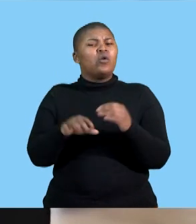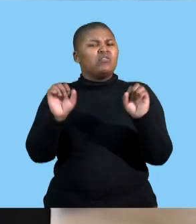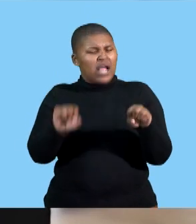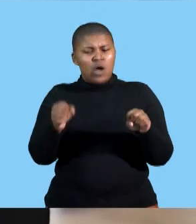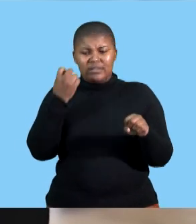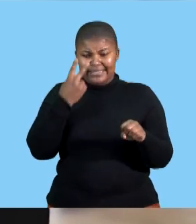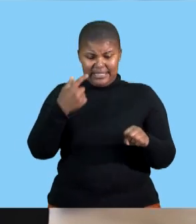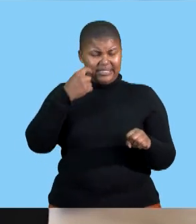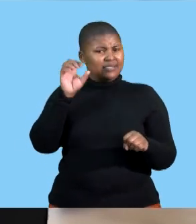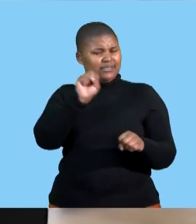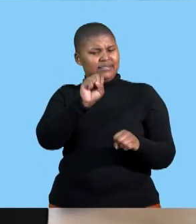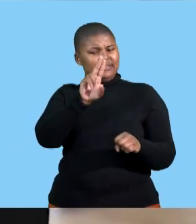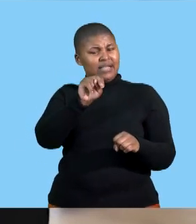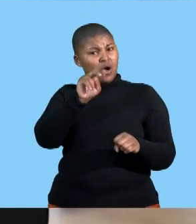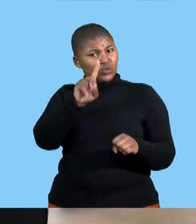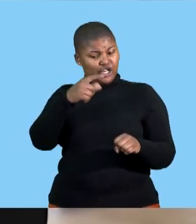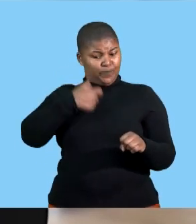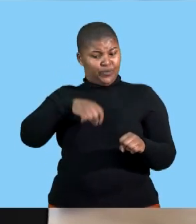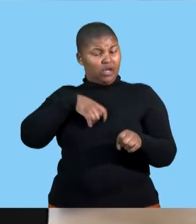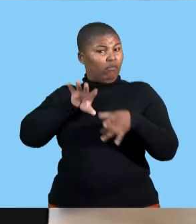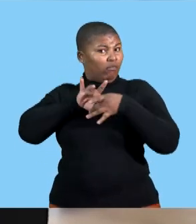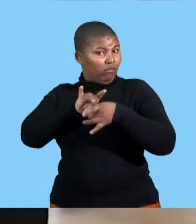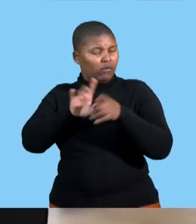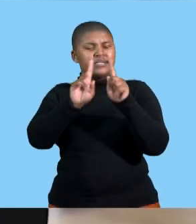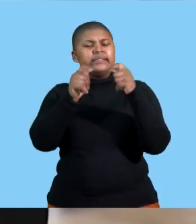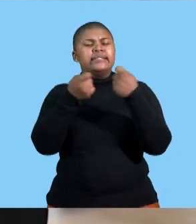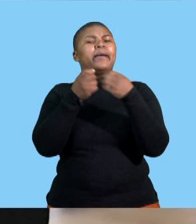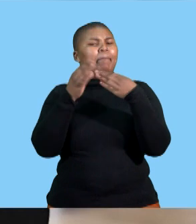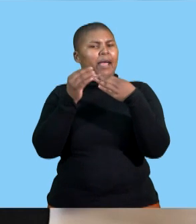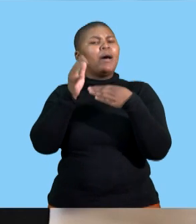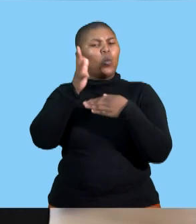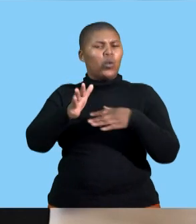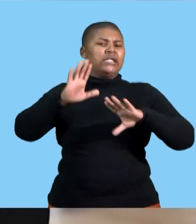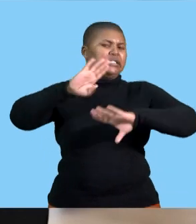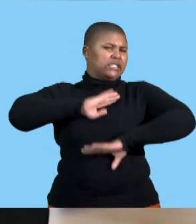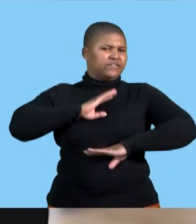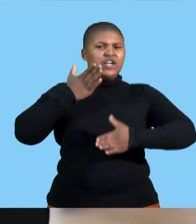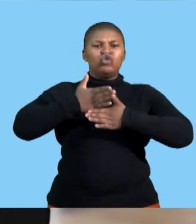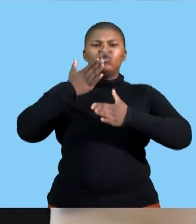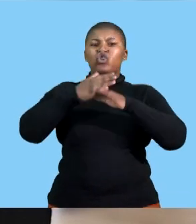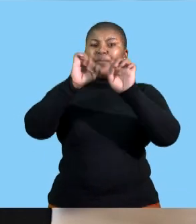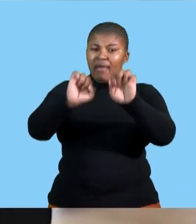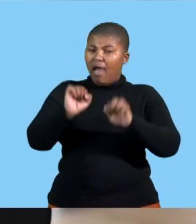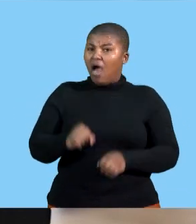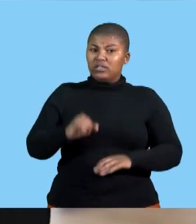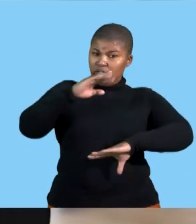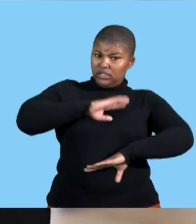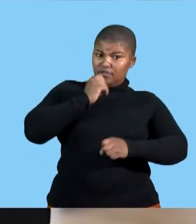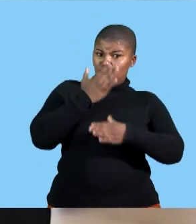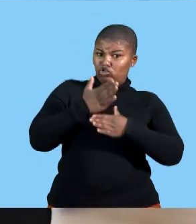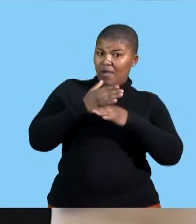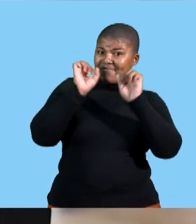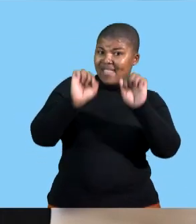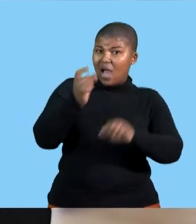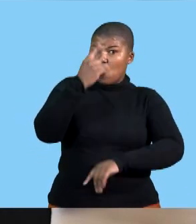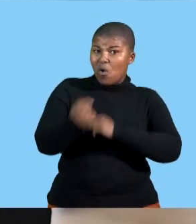sound interpersonal relationships, team members are going to be satisfied with their job. If they are satisfied with their job, what's going to